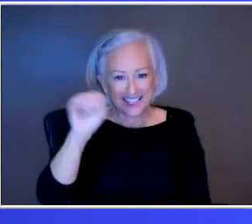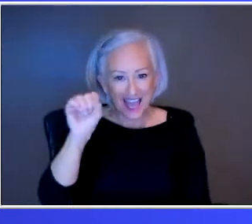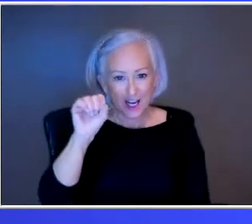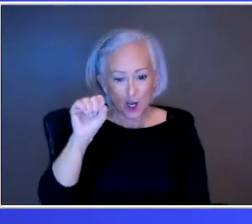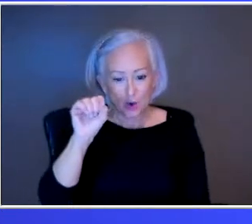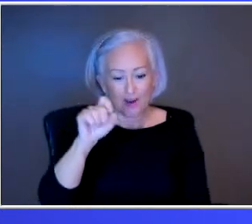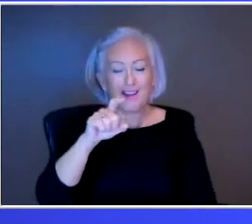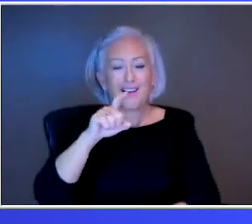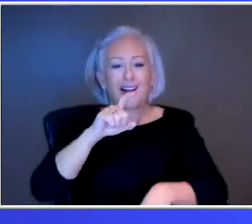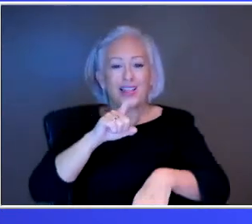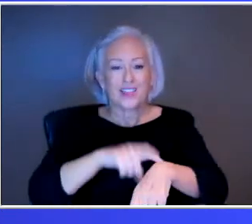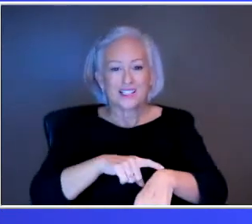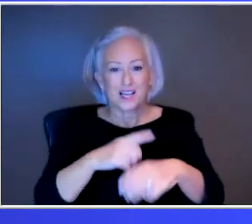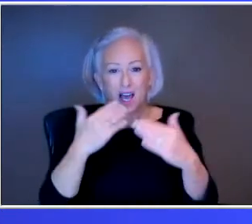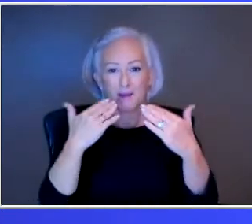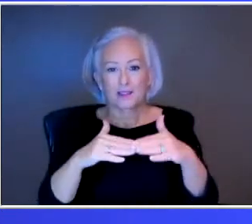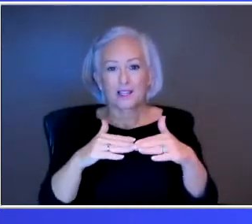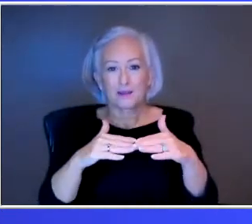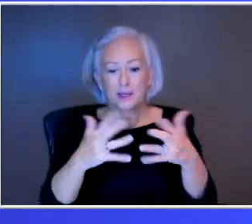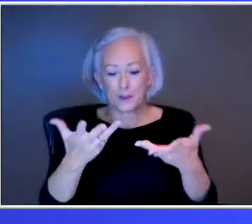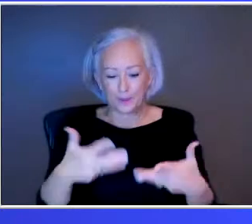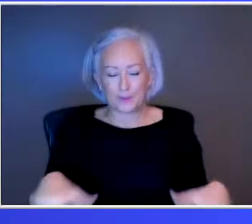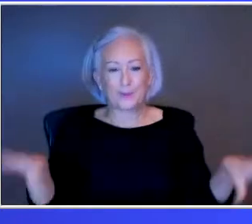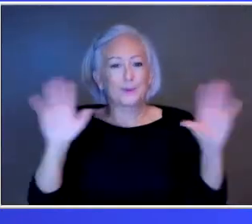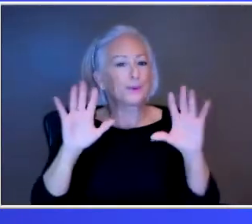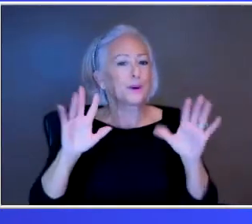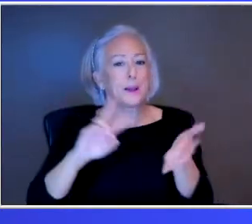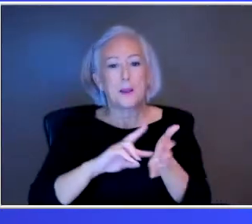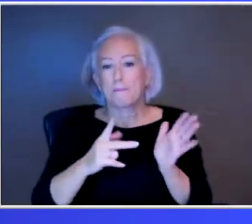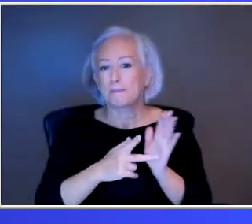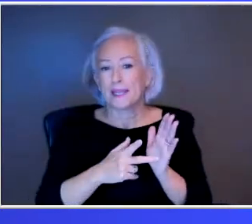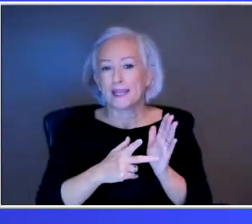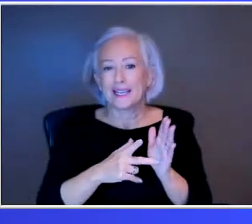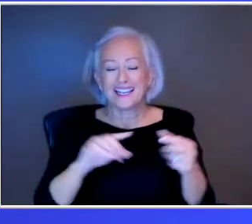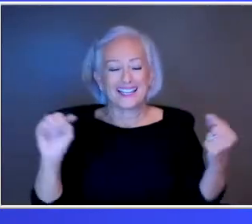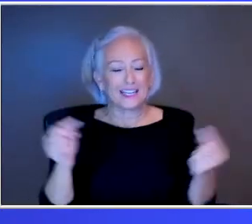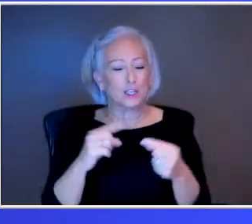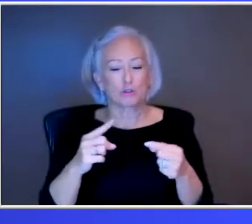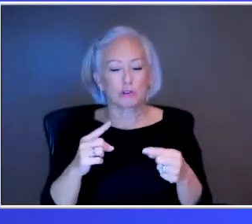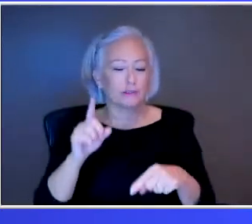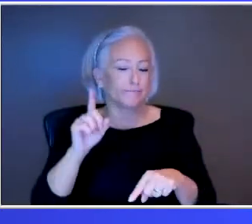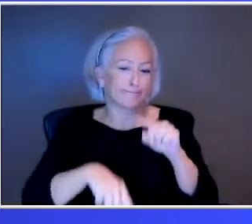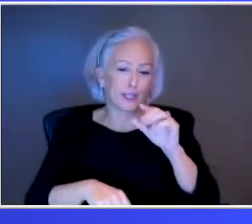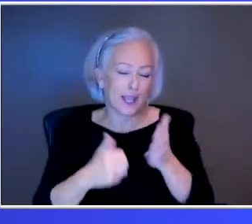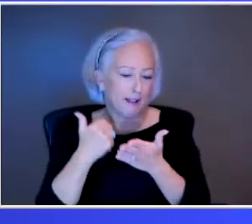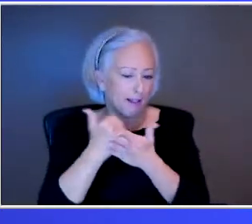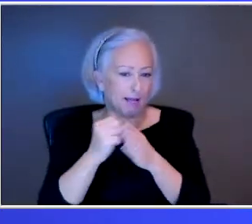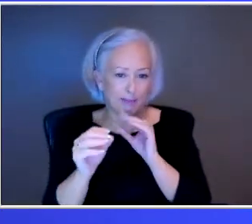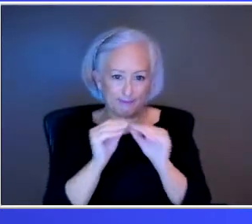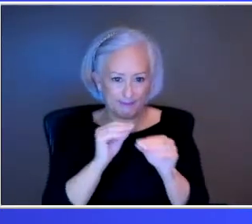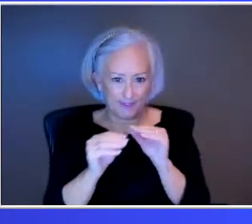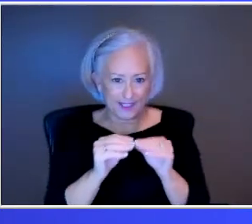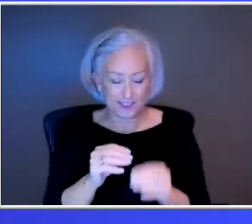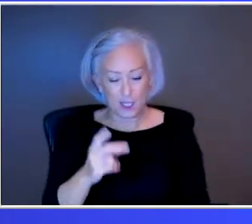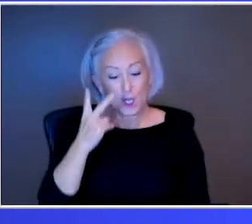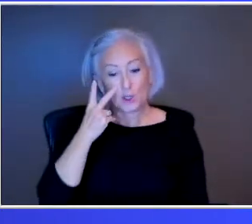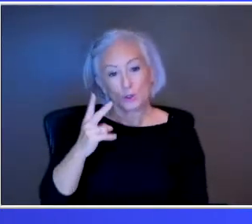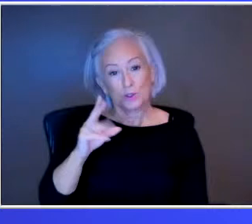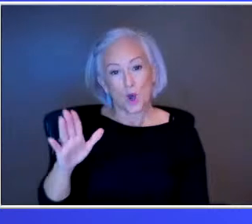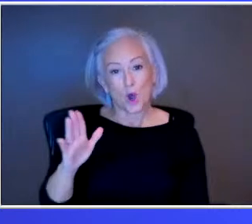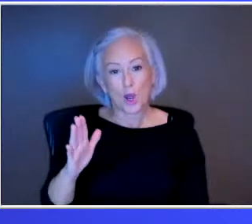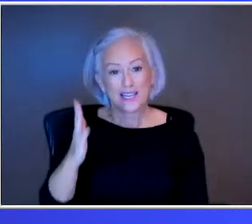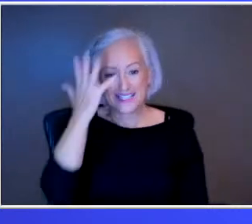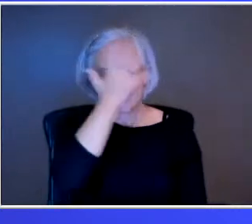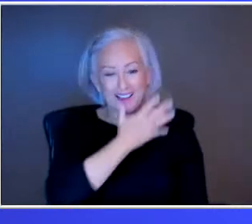to the brain would have led to irreversible injury. And you saw in the video that Charles's face was not symmetric, and I'm not sure if he